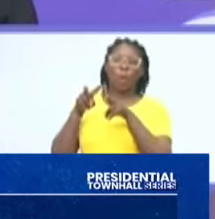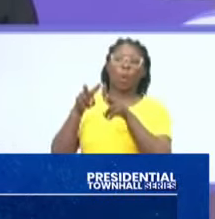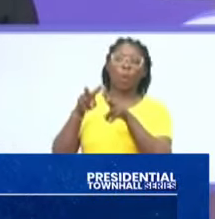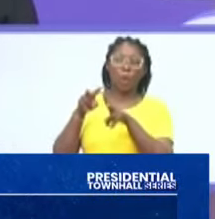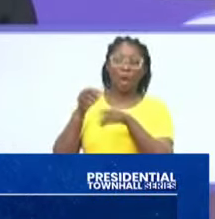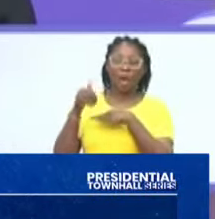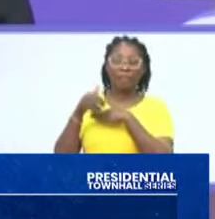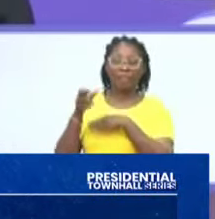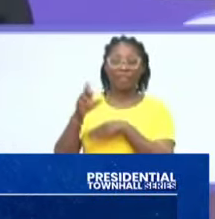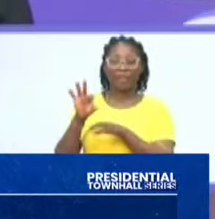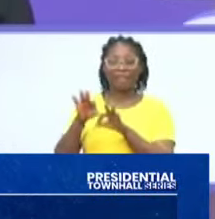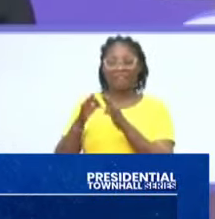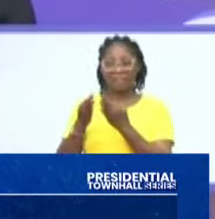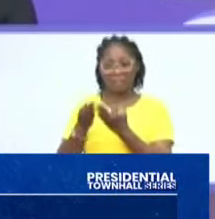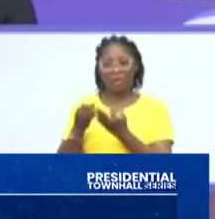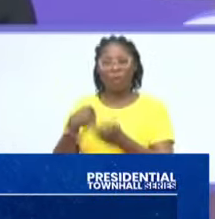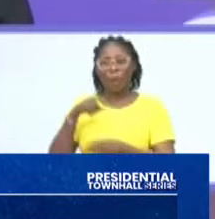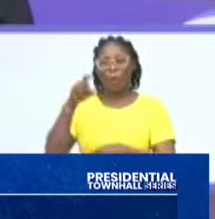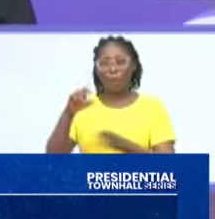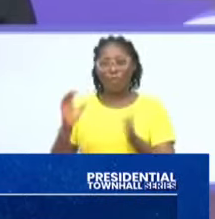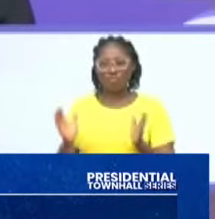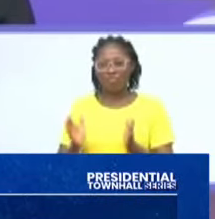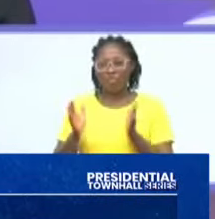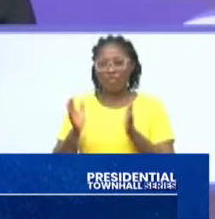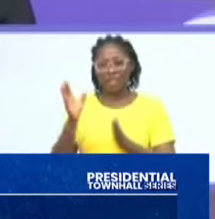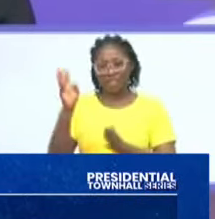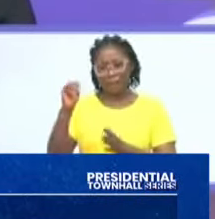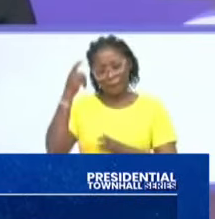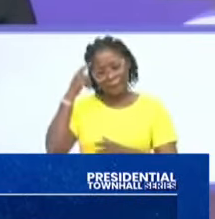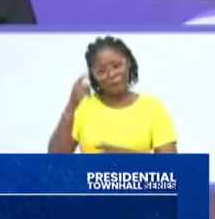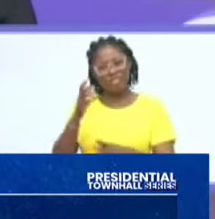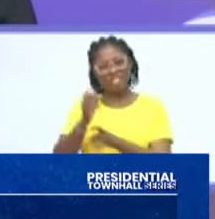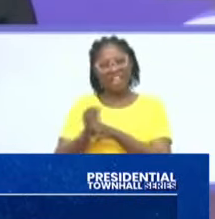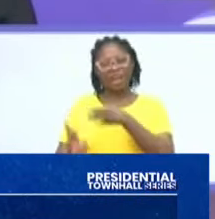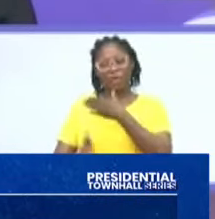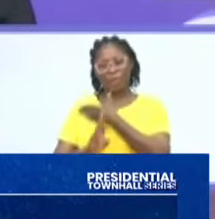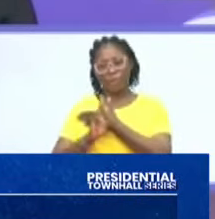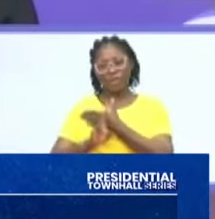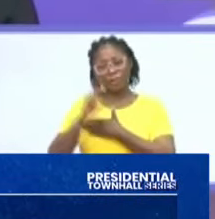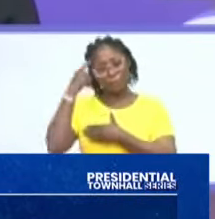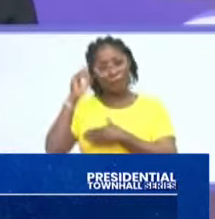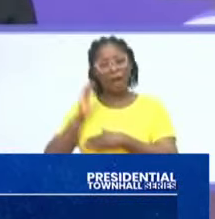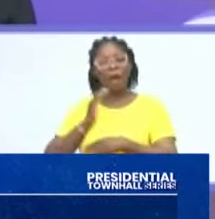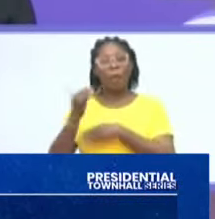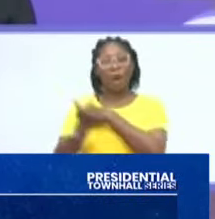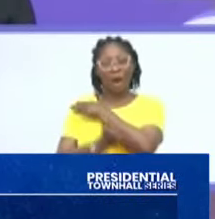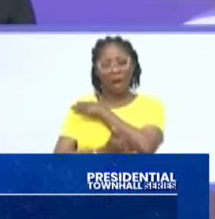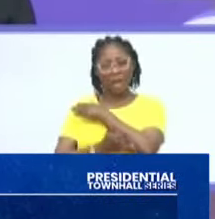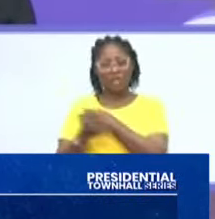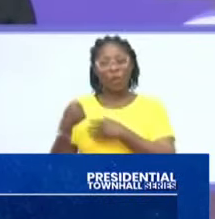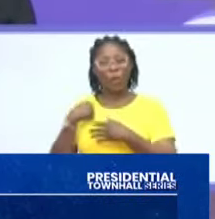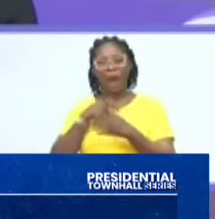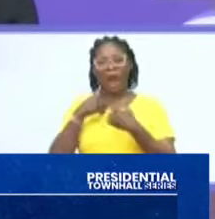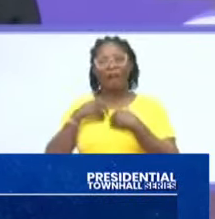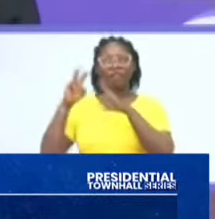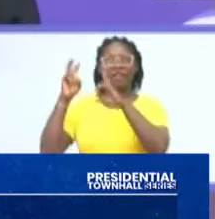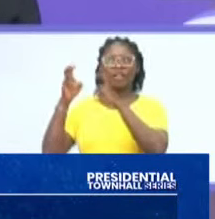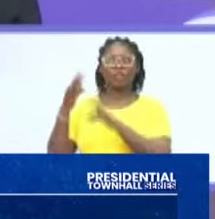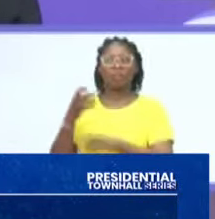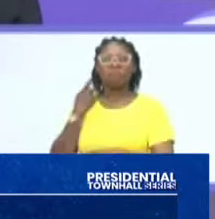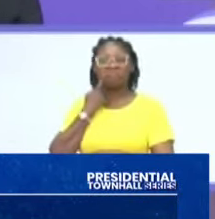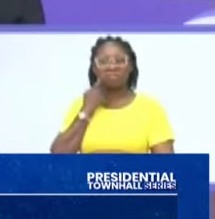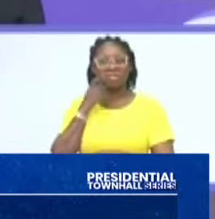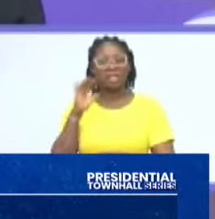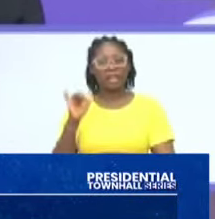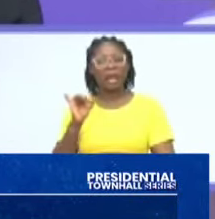families. We must motivate them to be able to take risk for the country. We have had a case of where